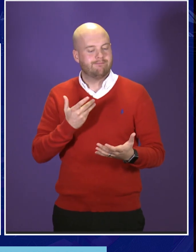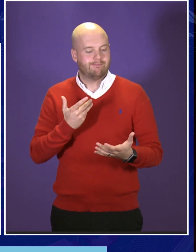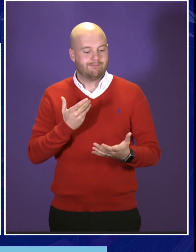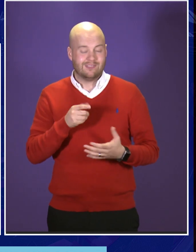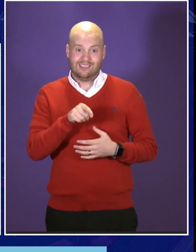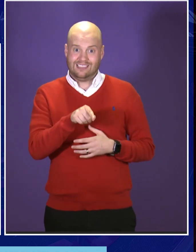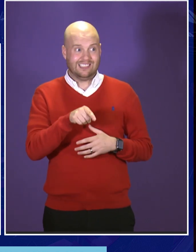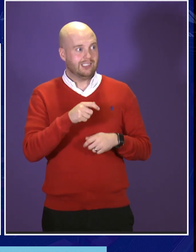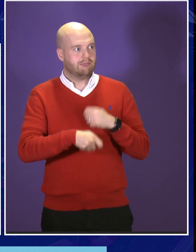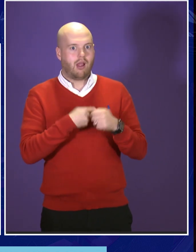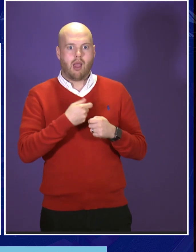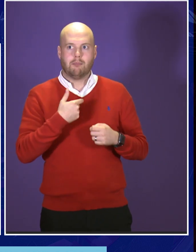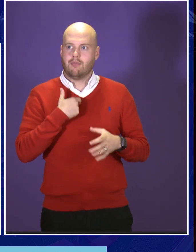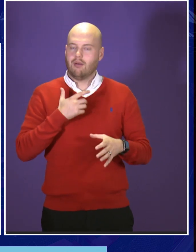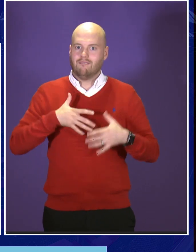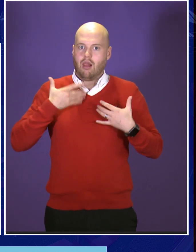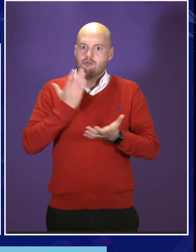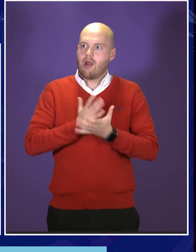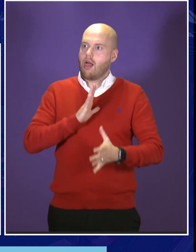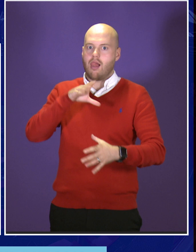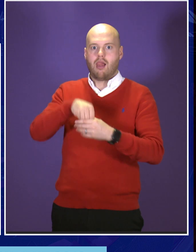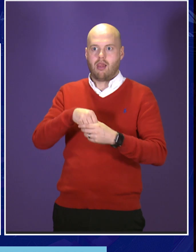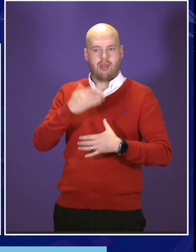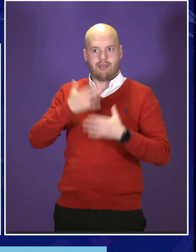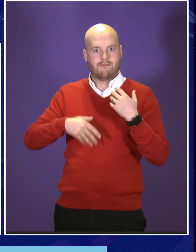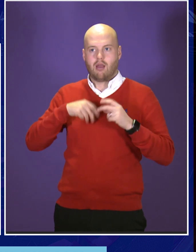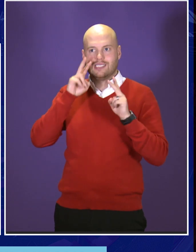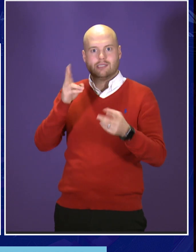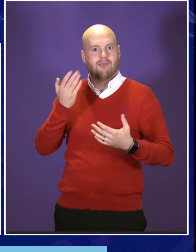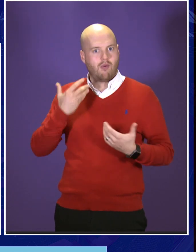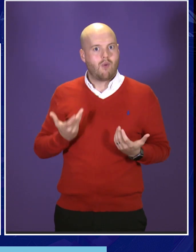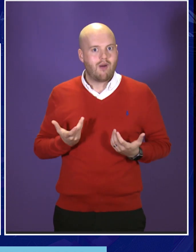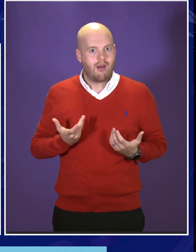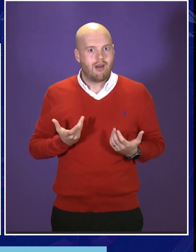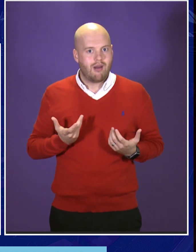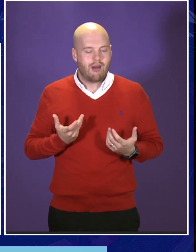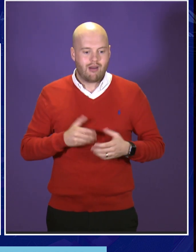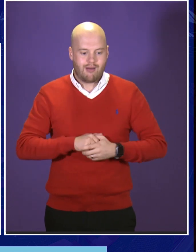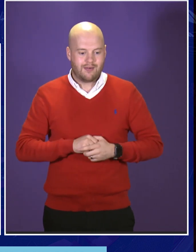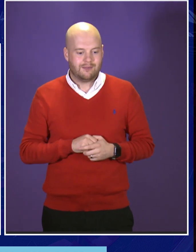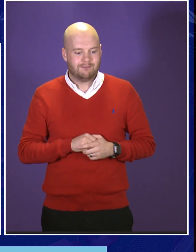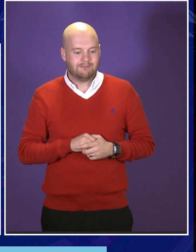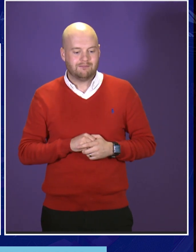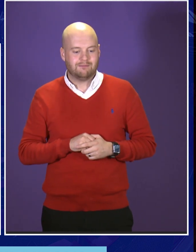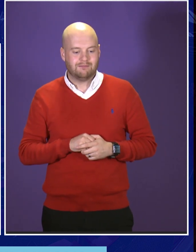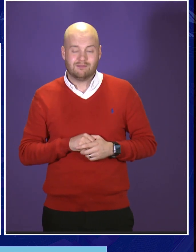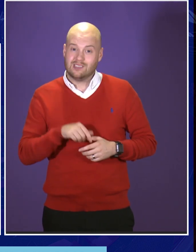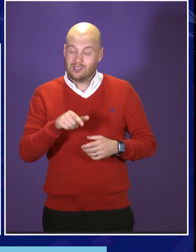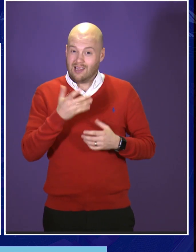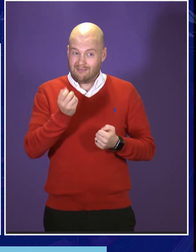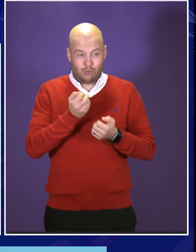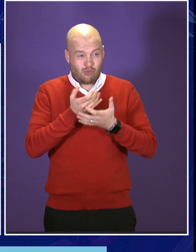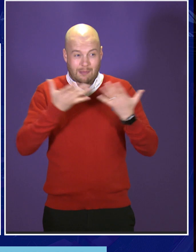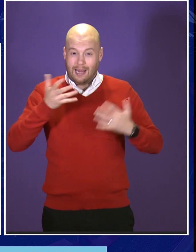we've never been before. It brings the lesson to you. You have to see it for yourself to believe it. There's so much other places to